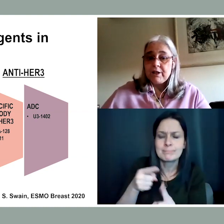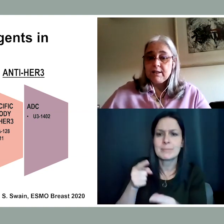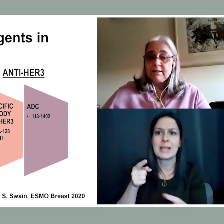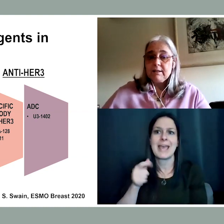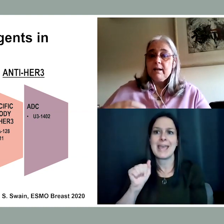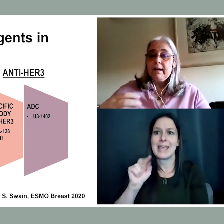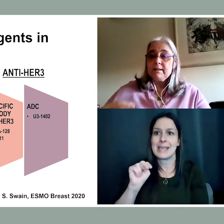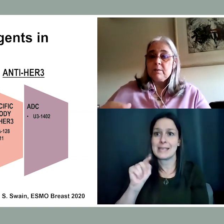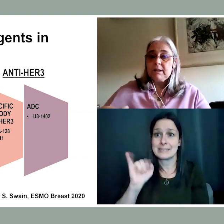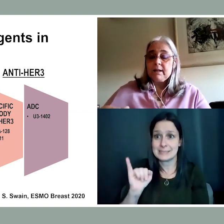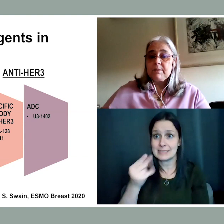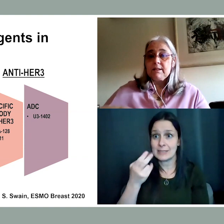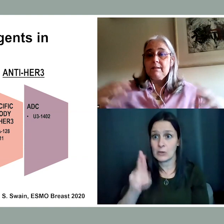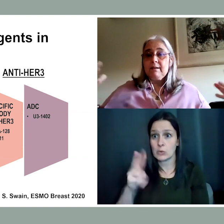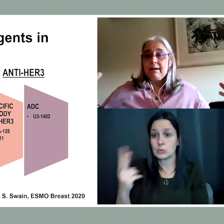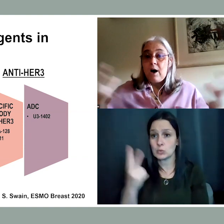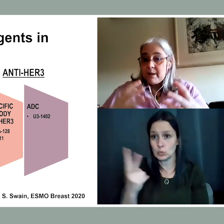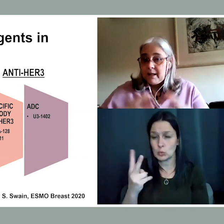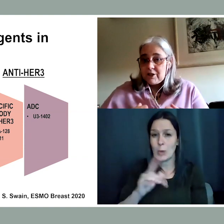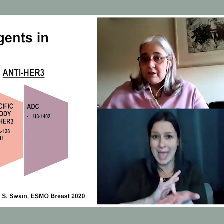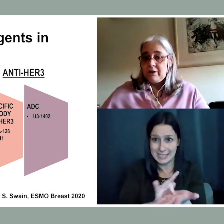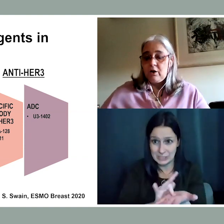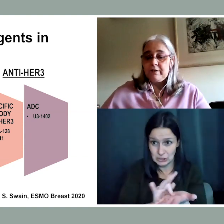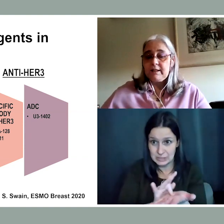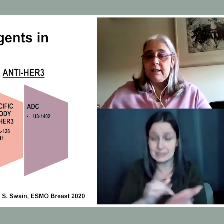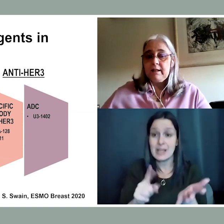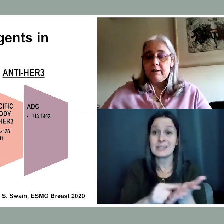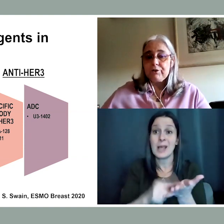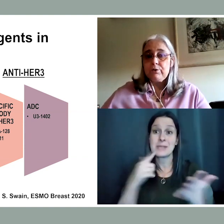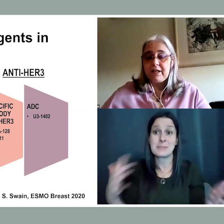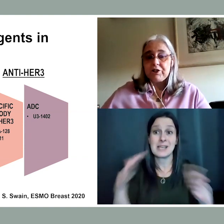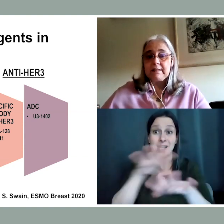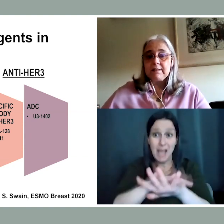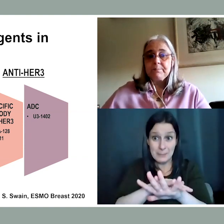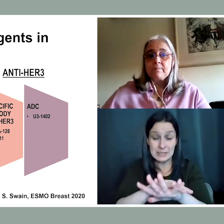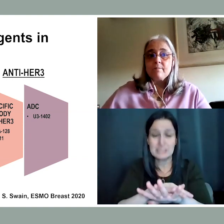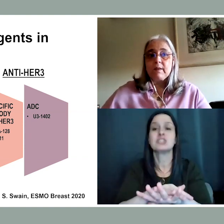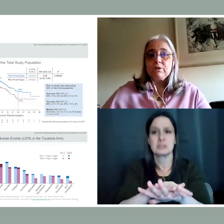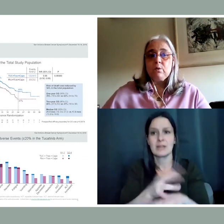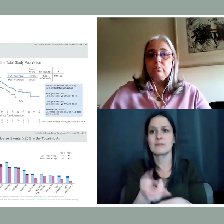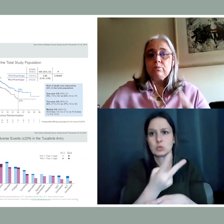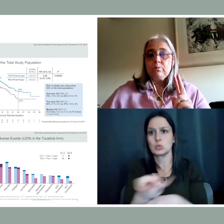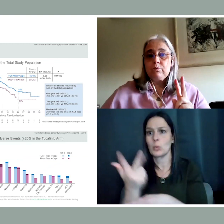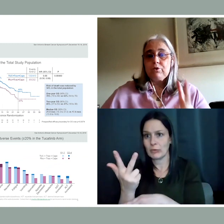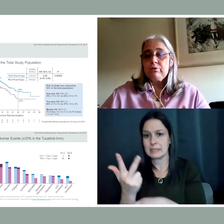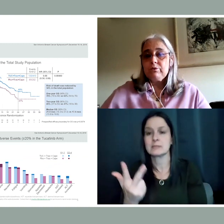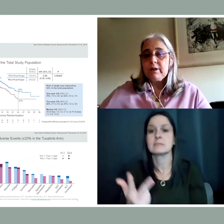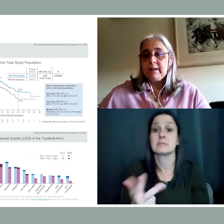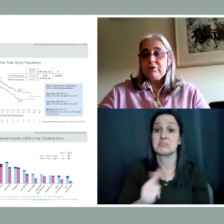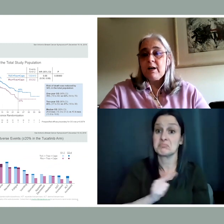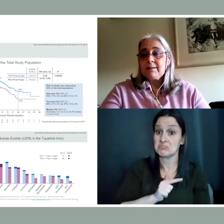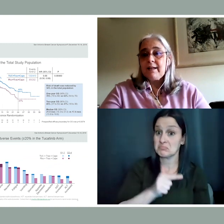anti-HER2 agents, and sometimes a combination of anti-HER2 agents. So